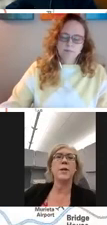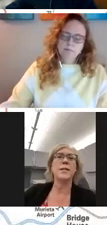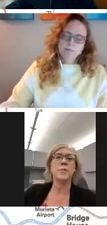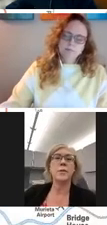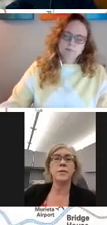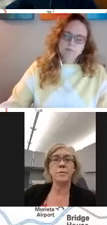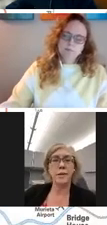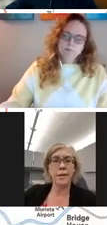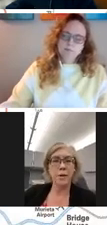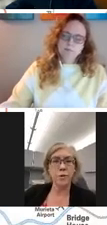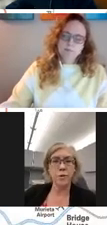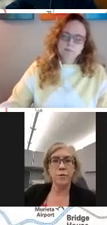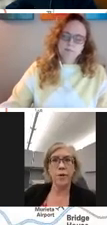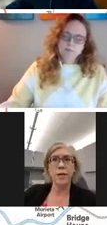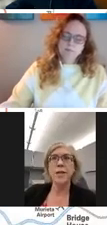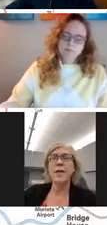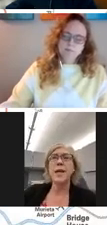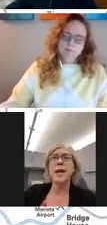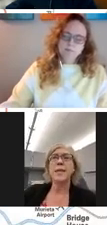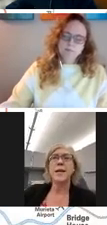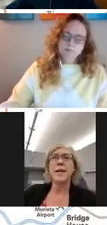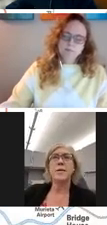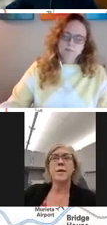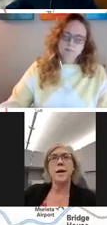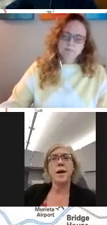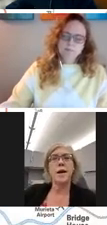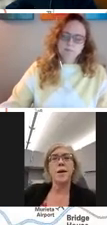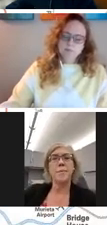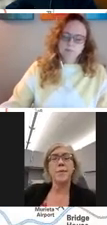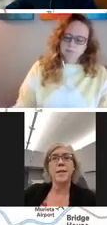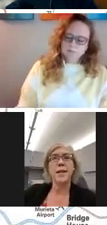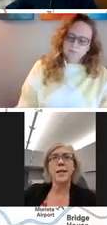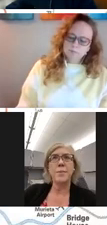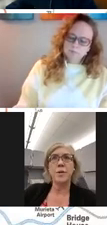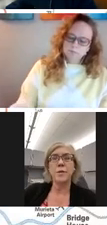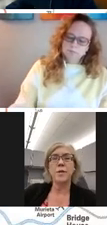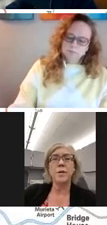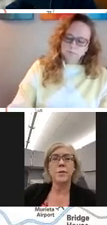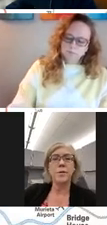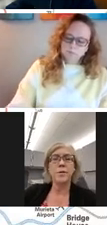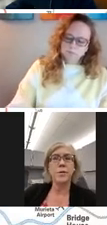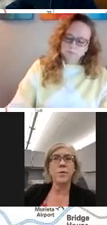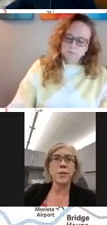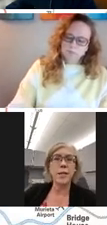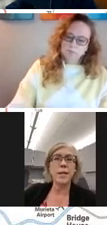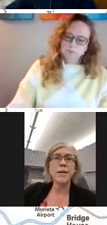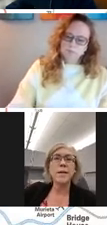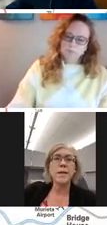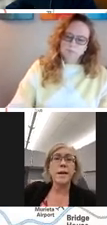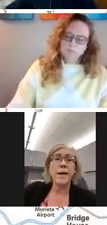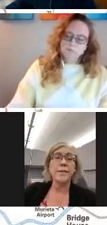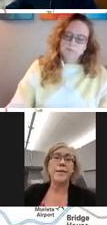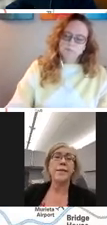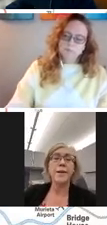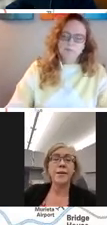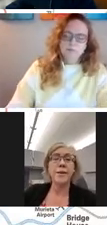able to find someone to couch surf with. And then he ended up interviewing for Solar City,